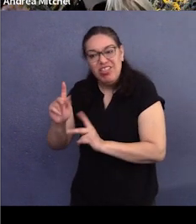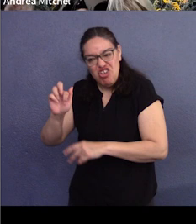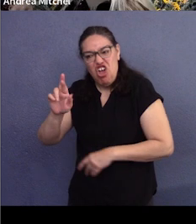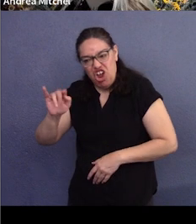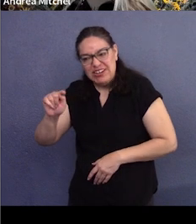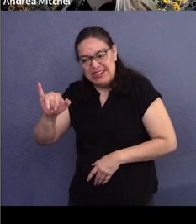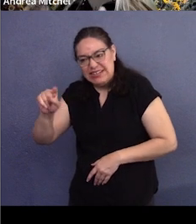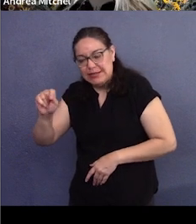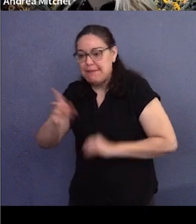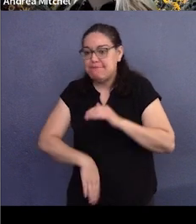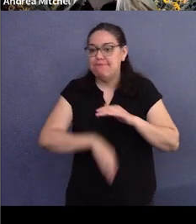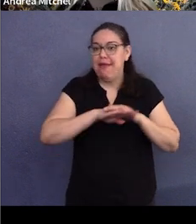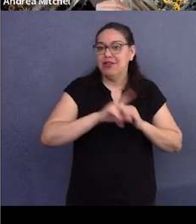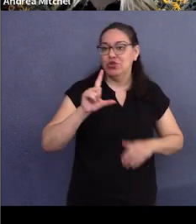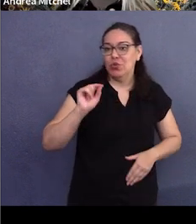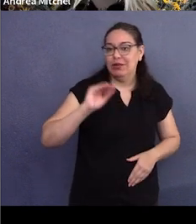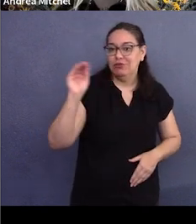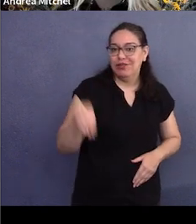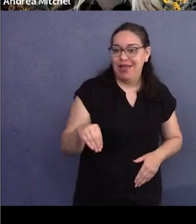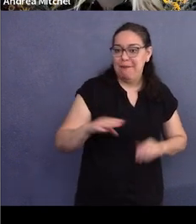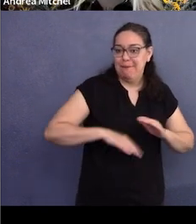20% can be spent on operating costs or admin.